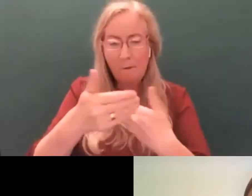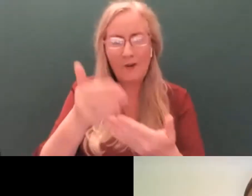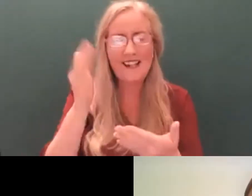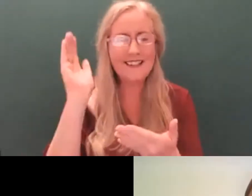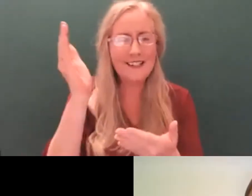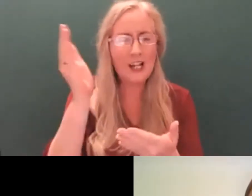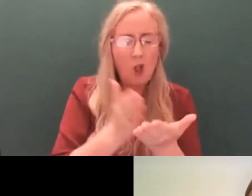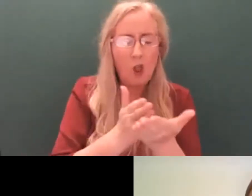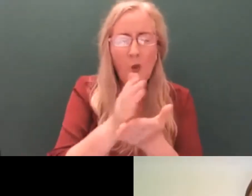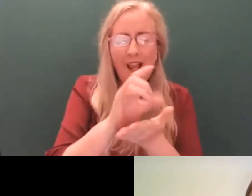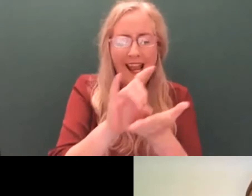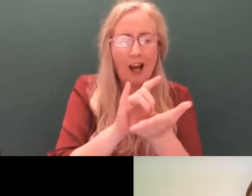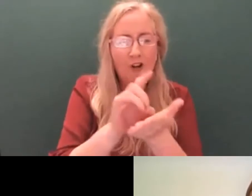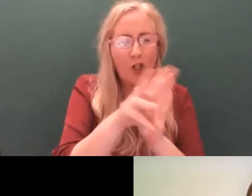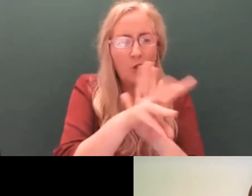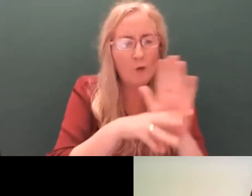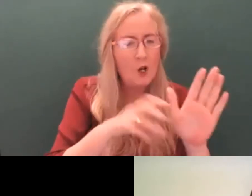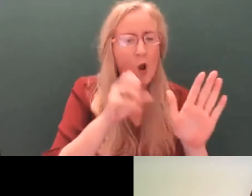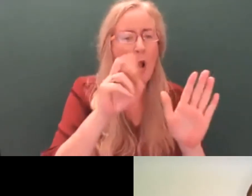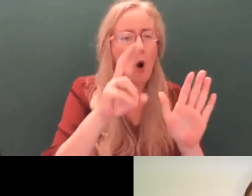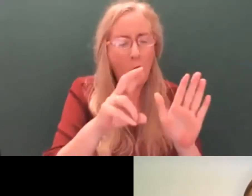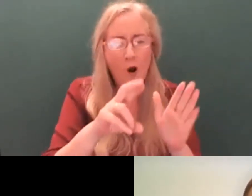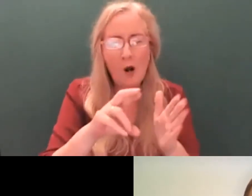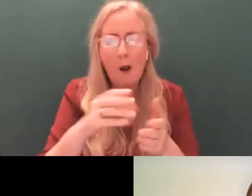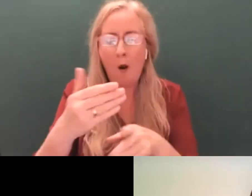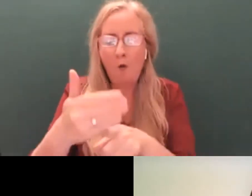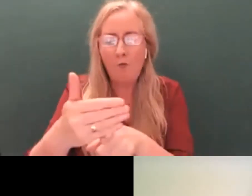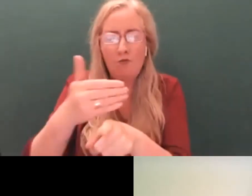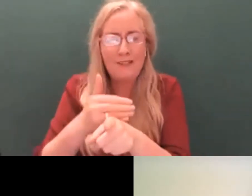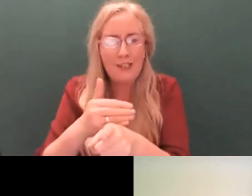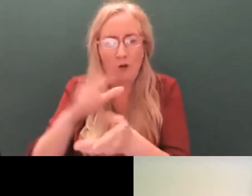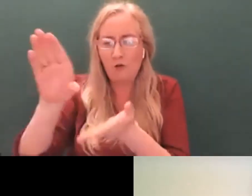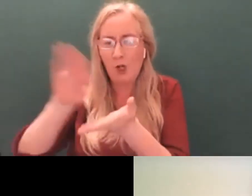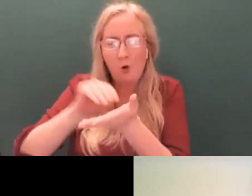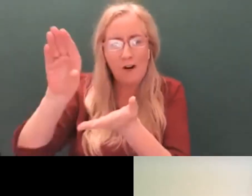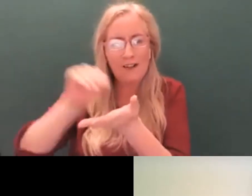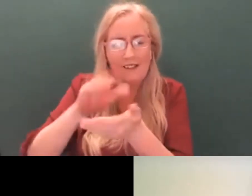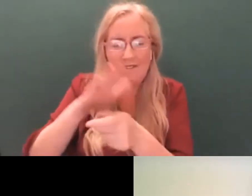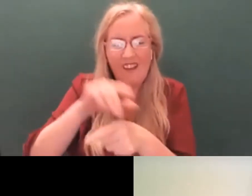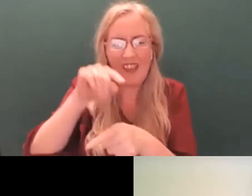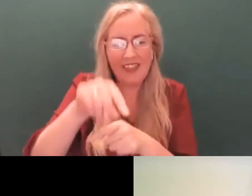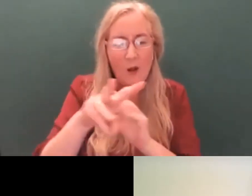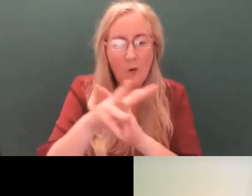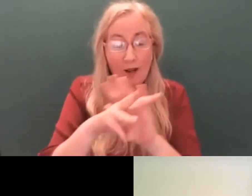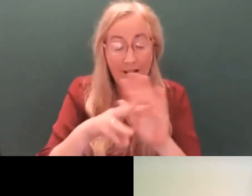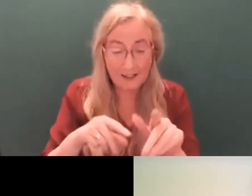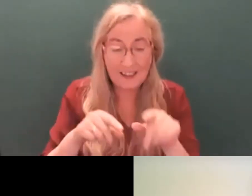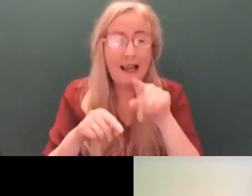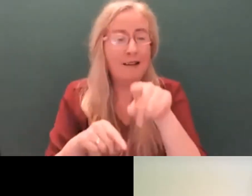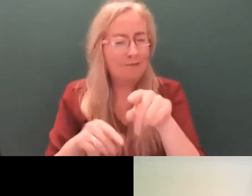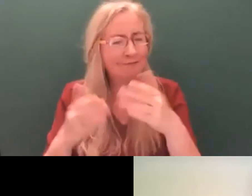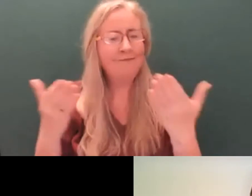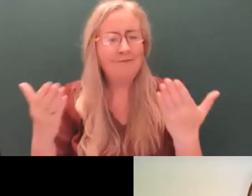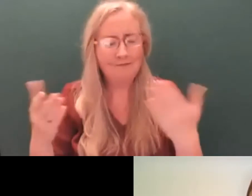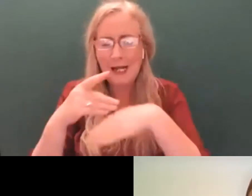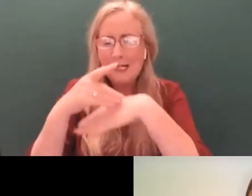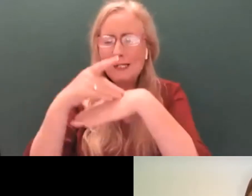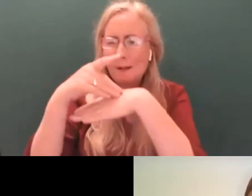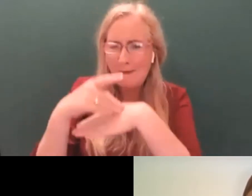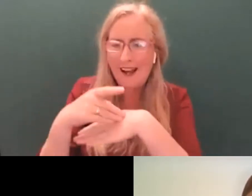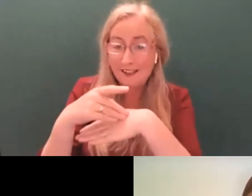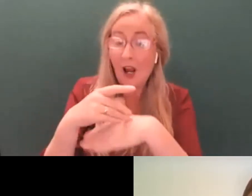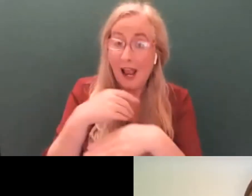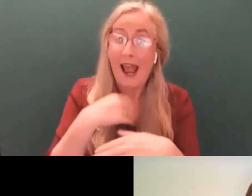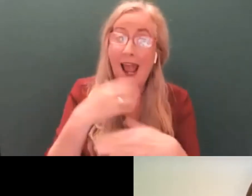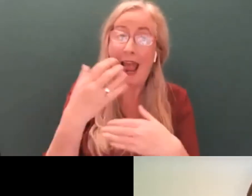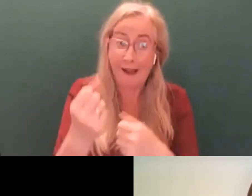is it better to upload a pre-recorded talk for the week? So it depends. We would have seen both